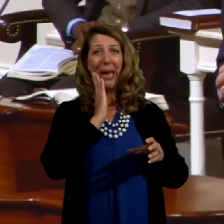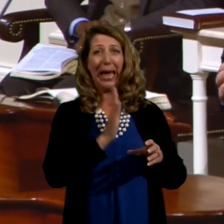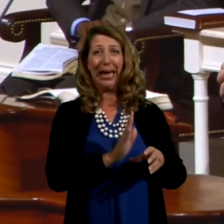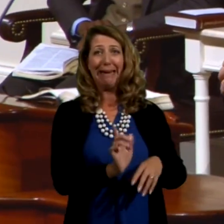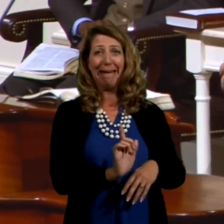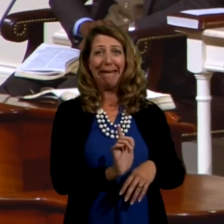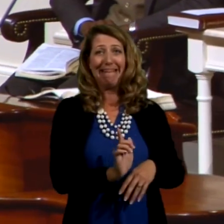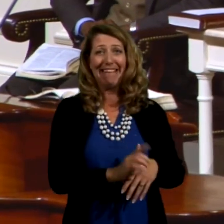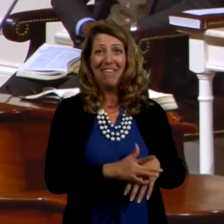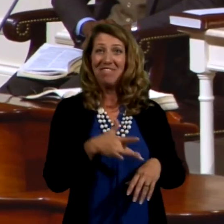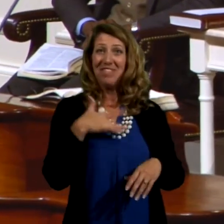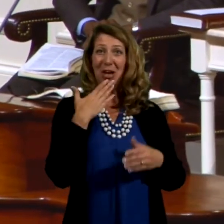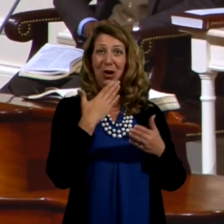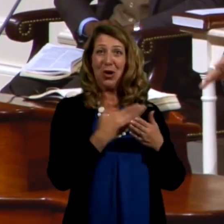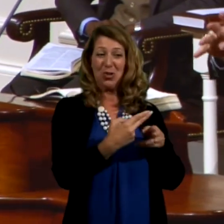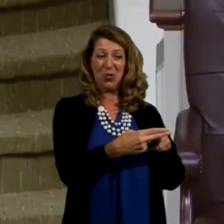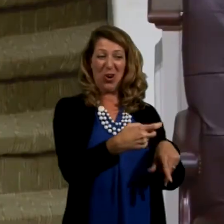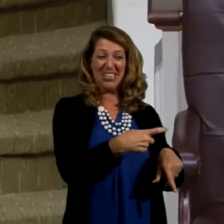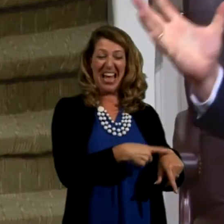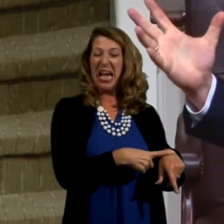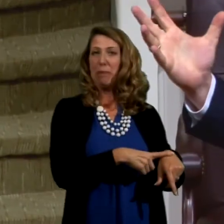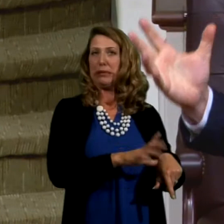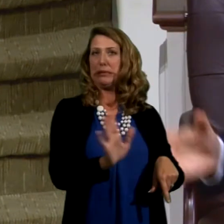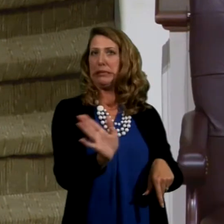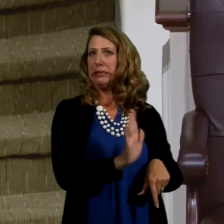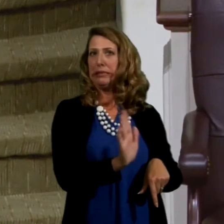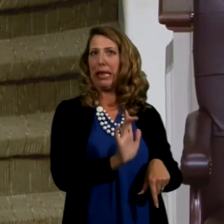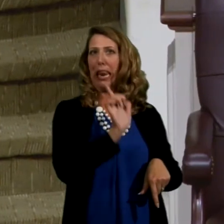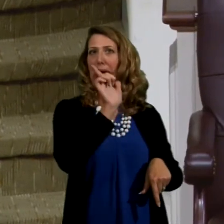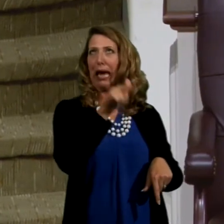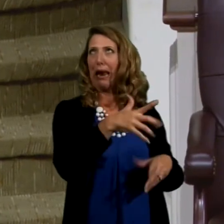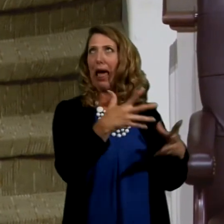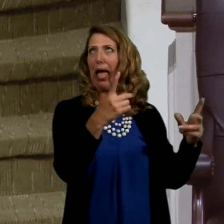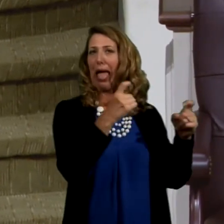up. It'll cause you all kinds of problems.